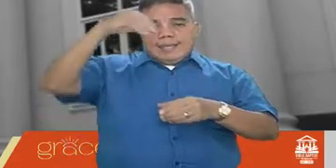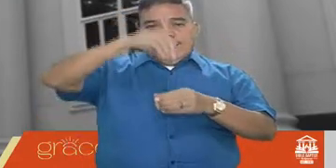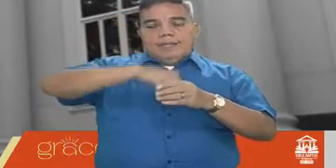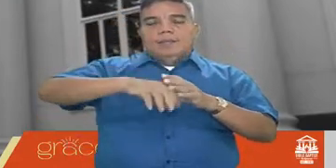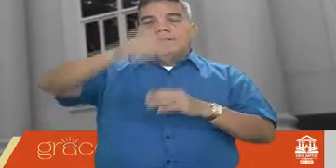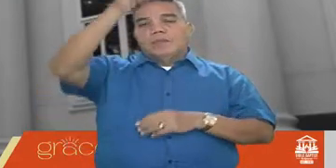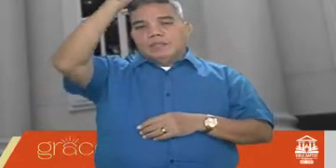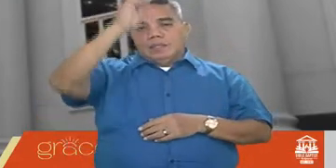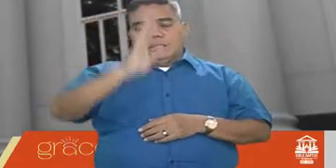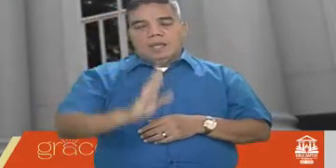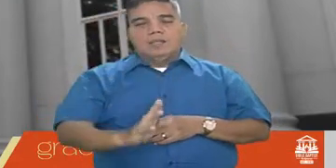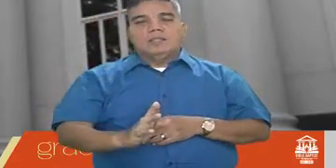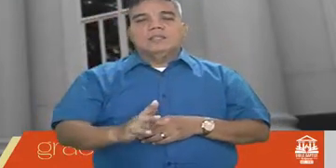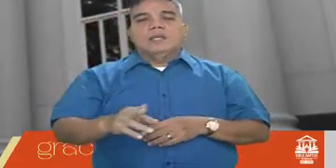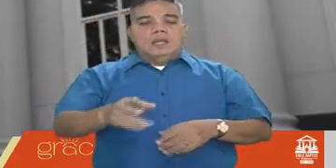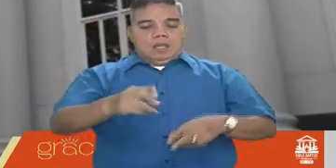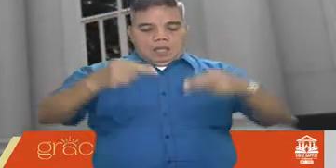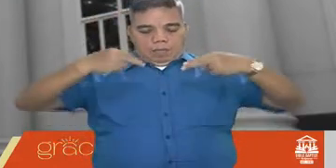of